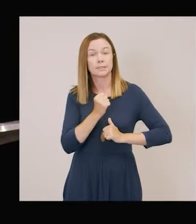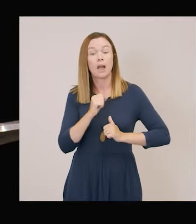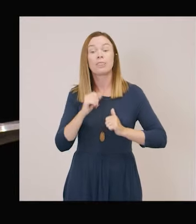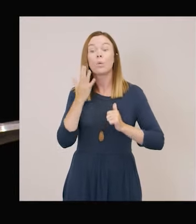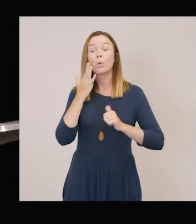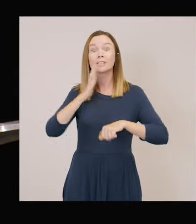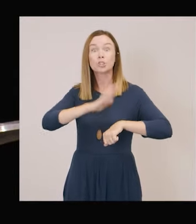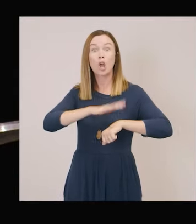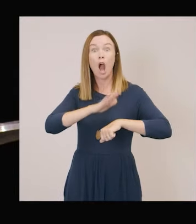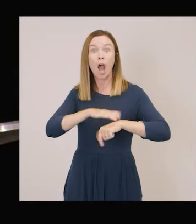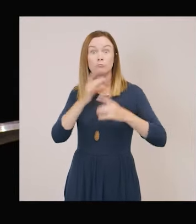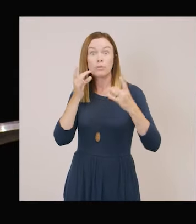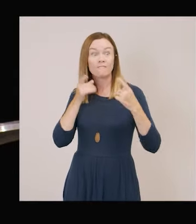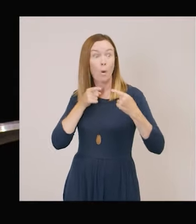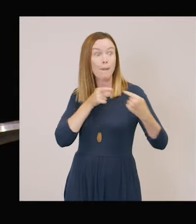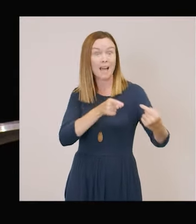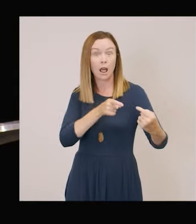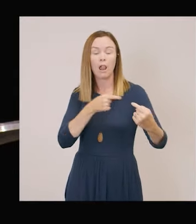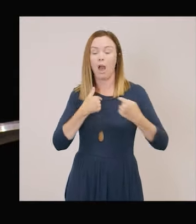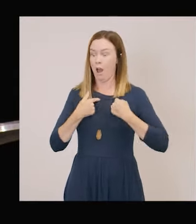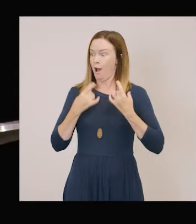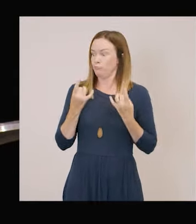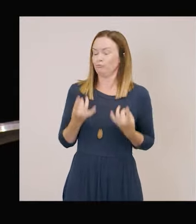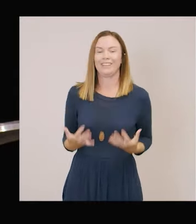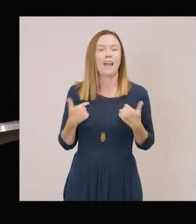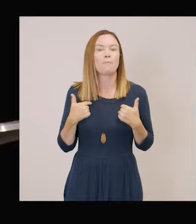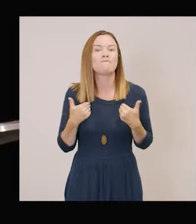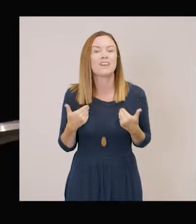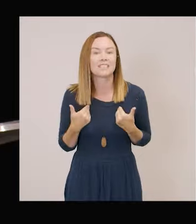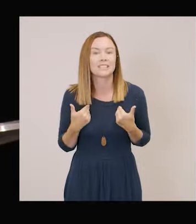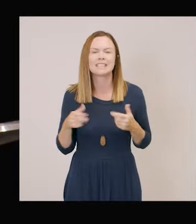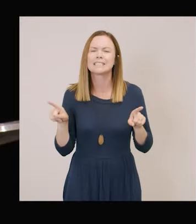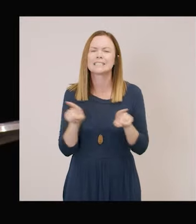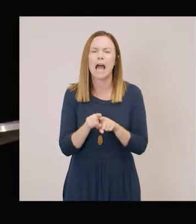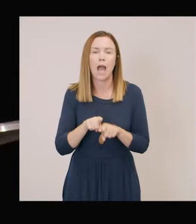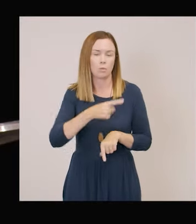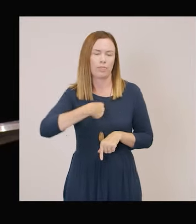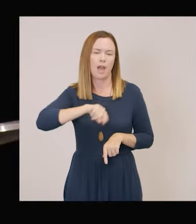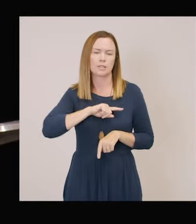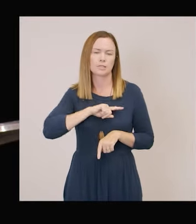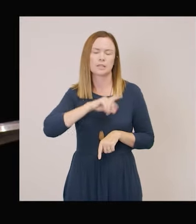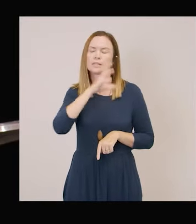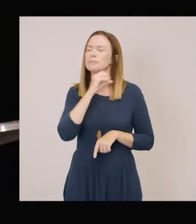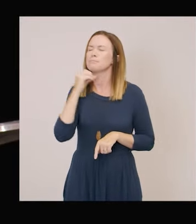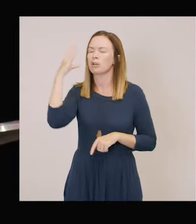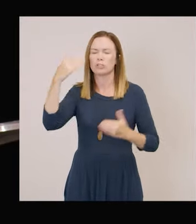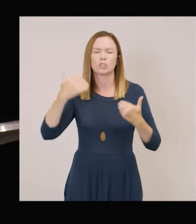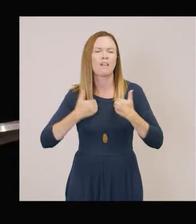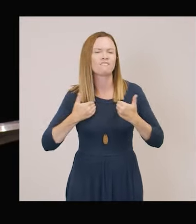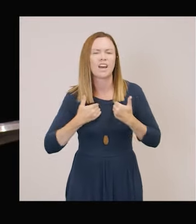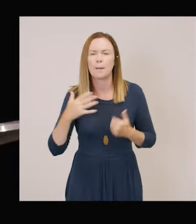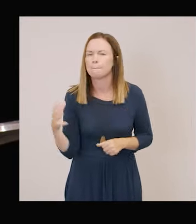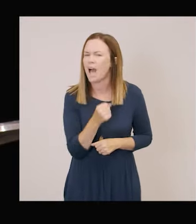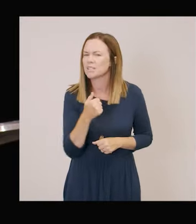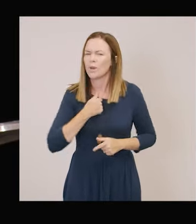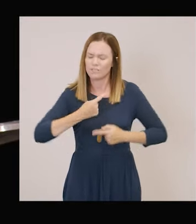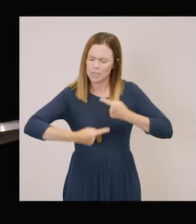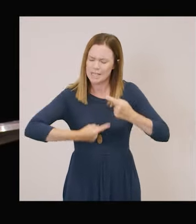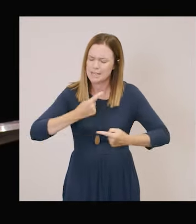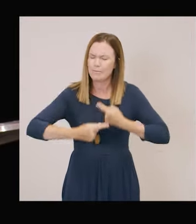time comes for you to go into battle, you are ready. It's exactly the same with us. We've got to stay spiritually fit. We've got to keep